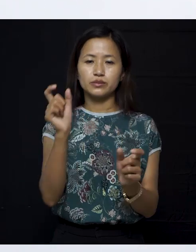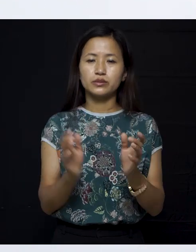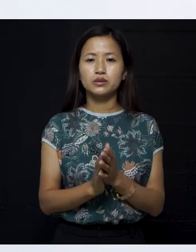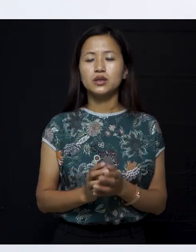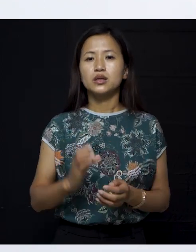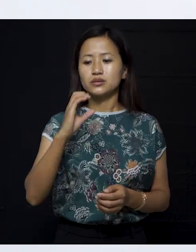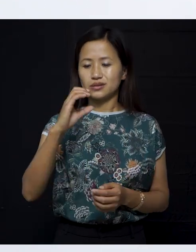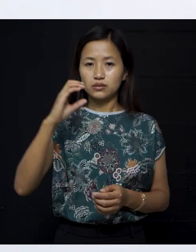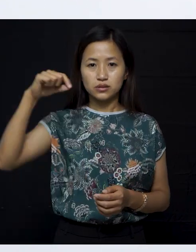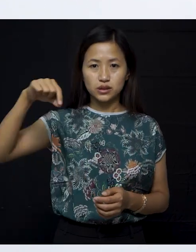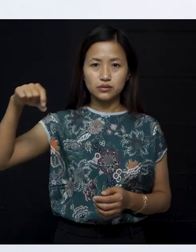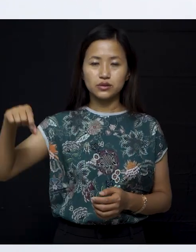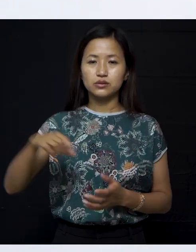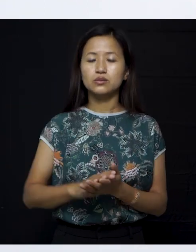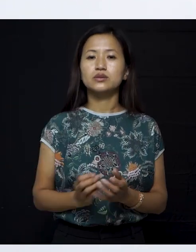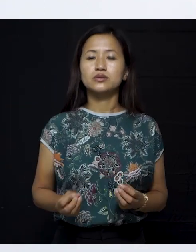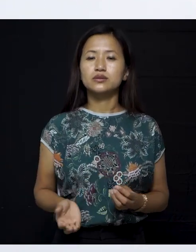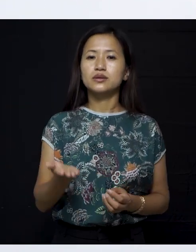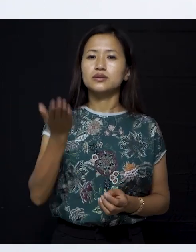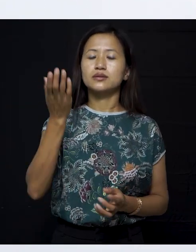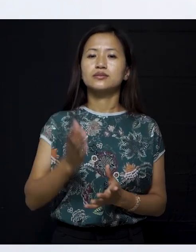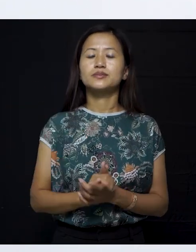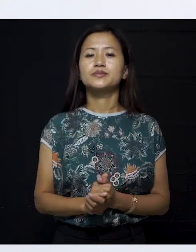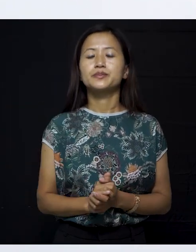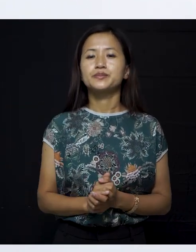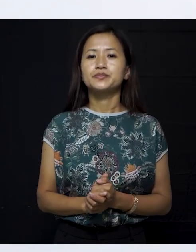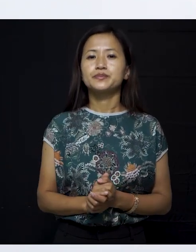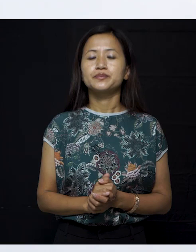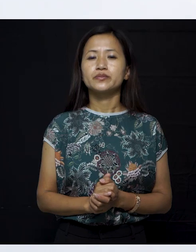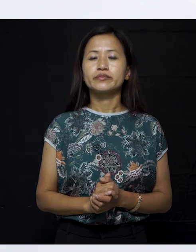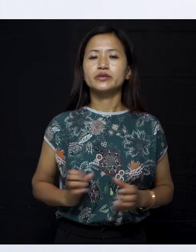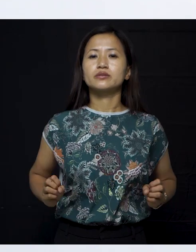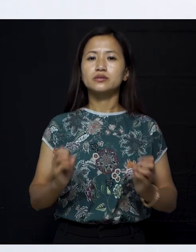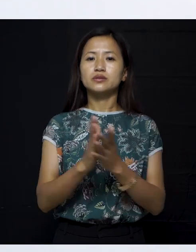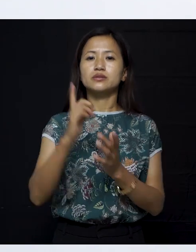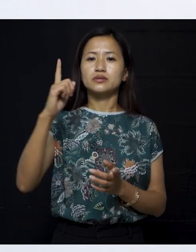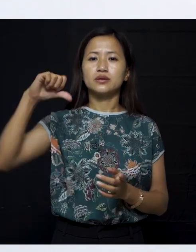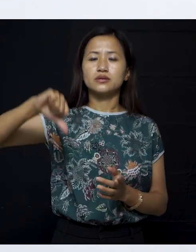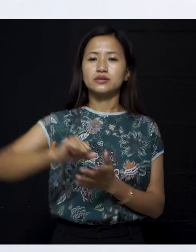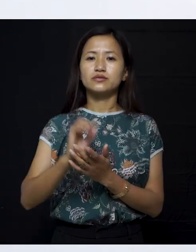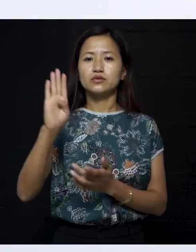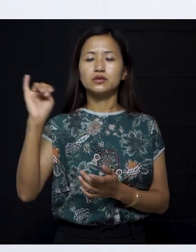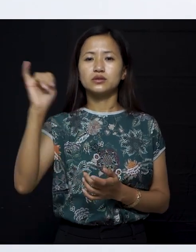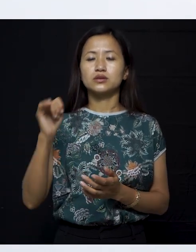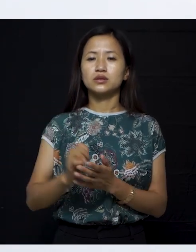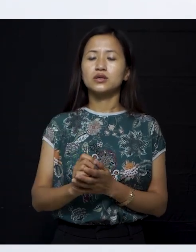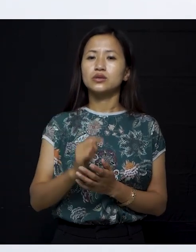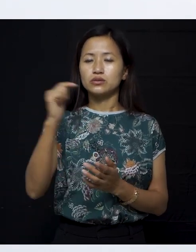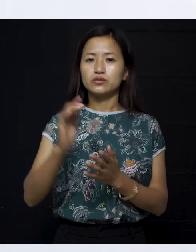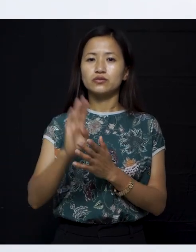set up. And the constitution was started from 1946 to